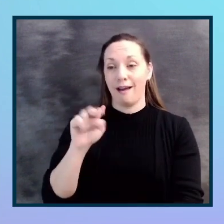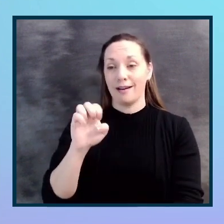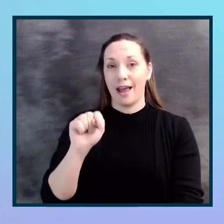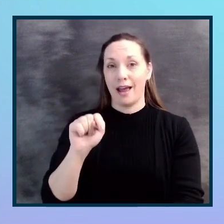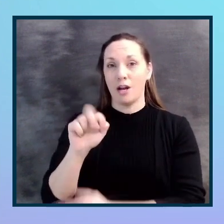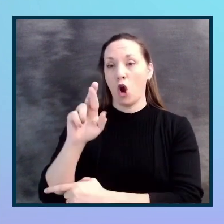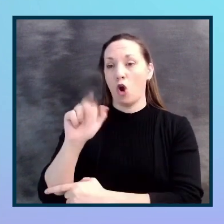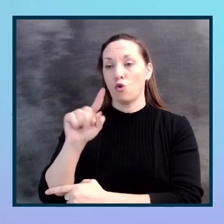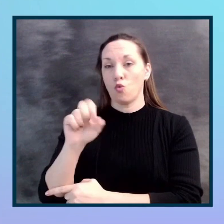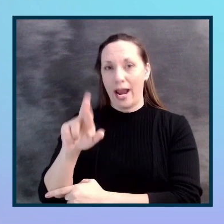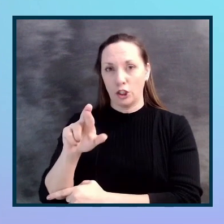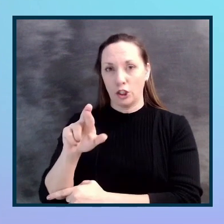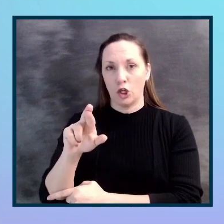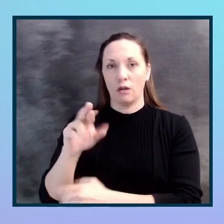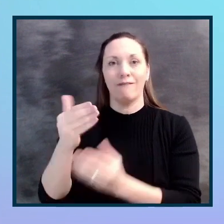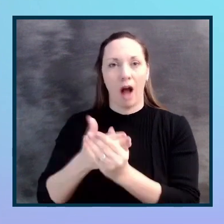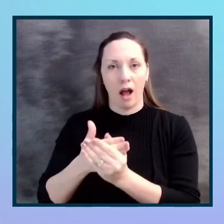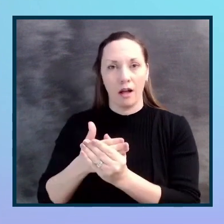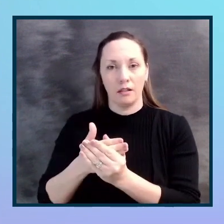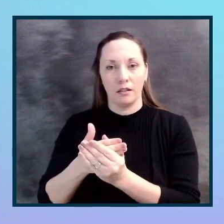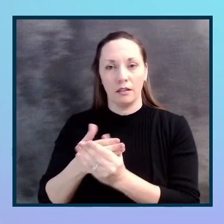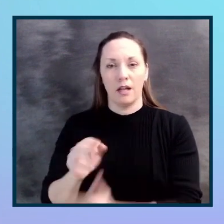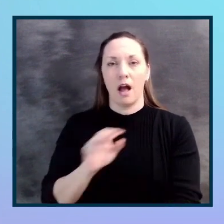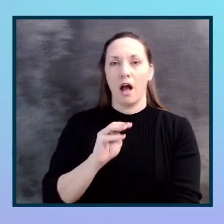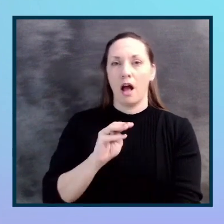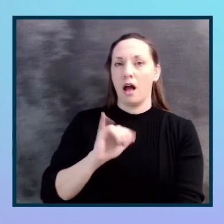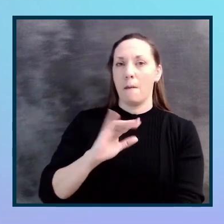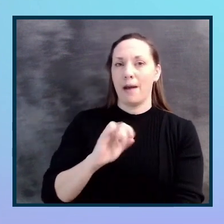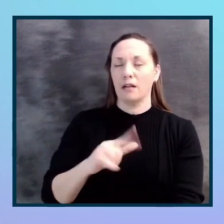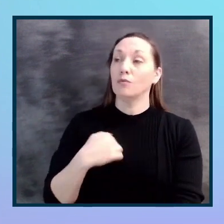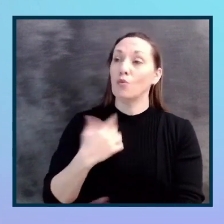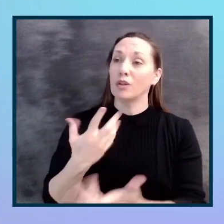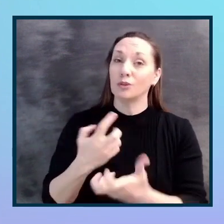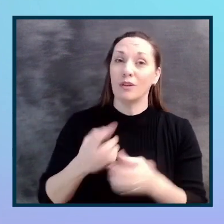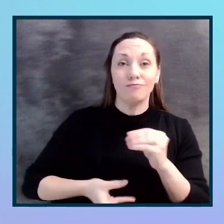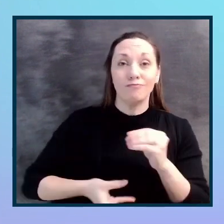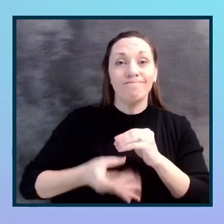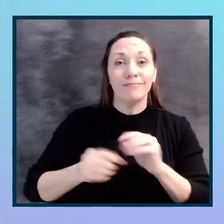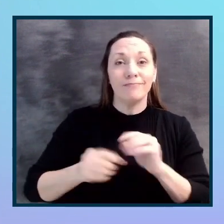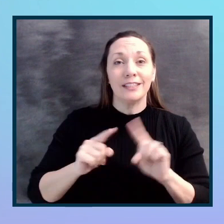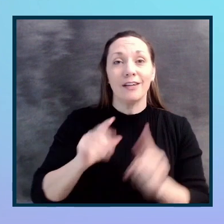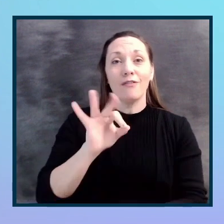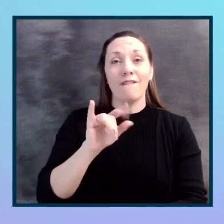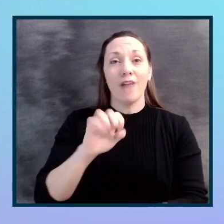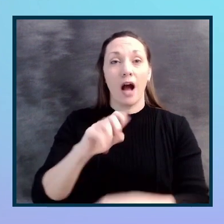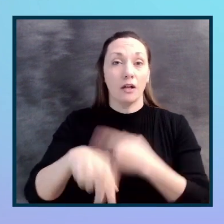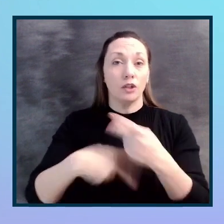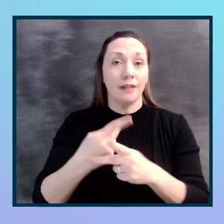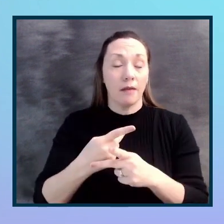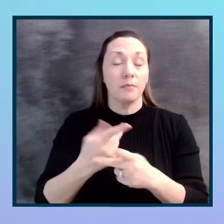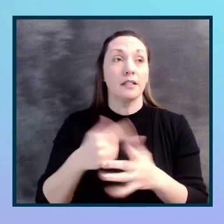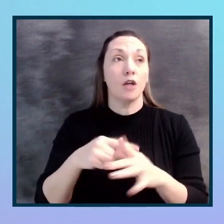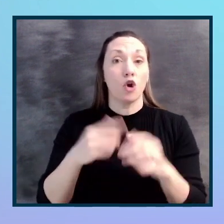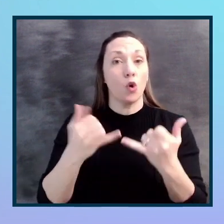files? So we're always looking to expand the amount of different file types that axe-linter can support. Currently,